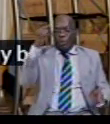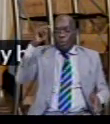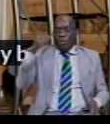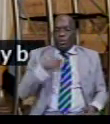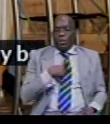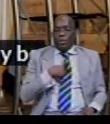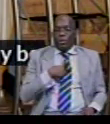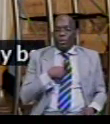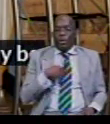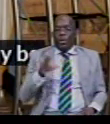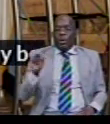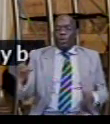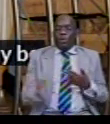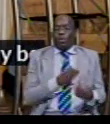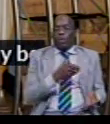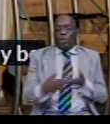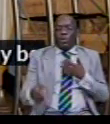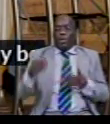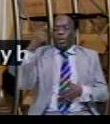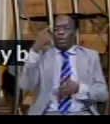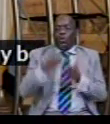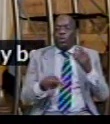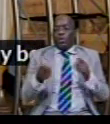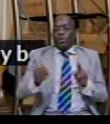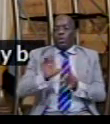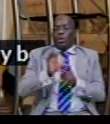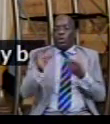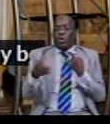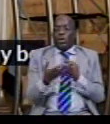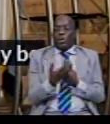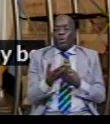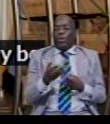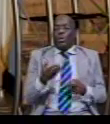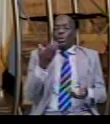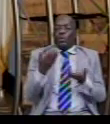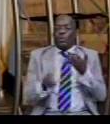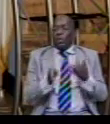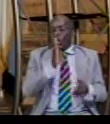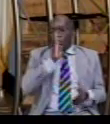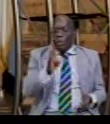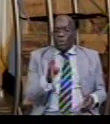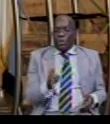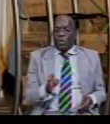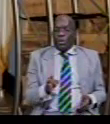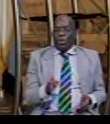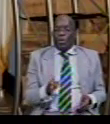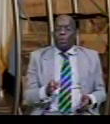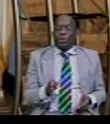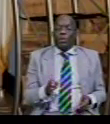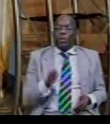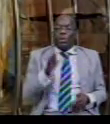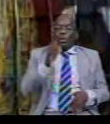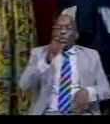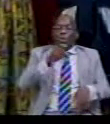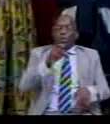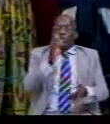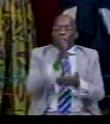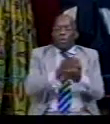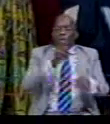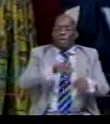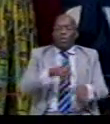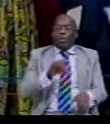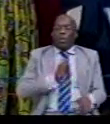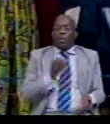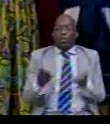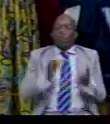no matter what the circumstance may be. At times I may not understand, still